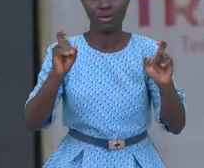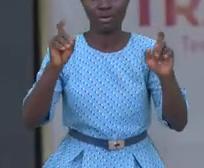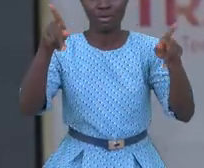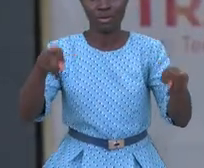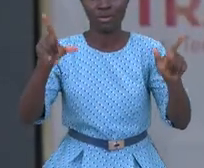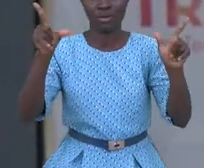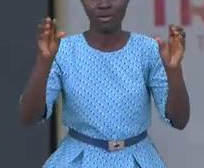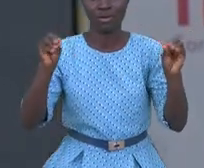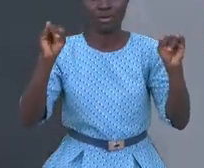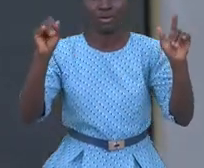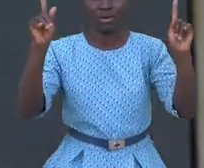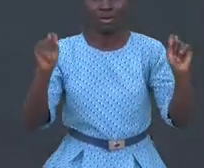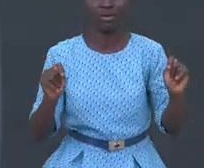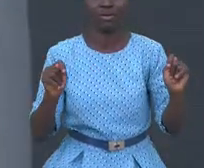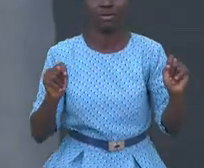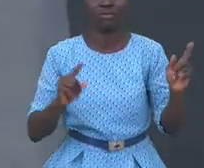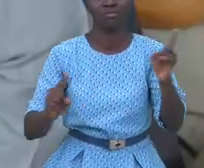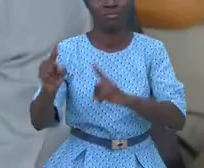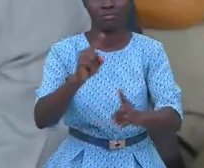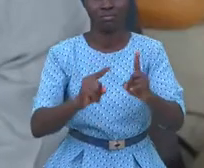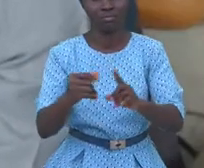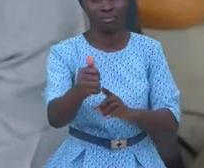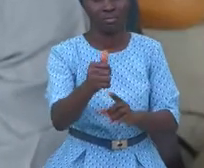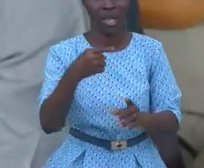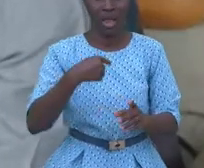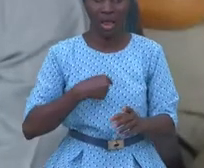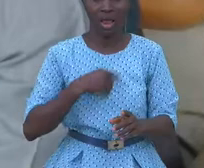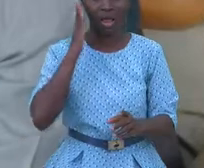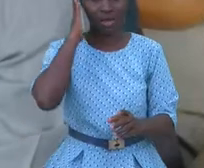Excelling, I will excel.